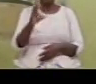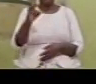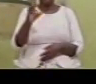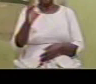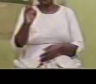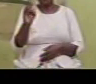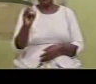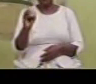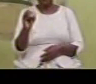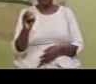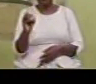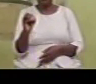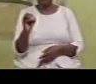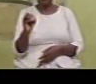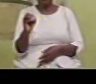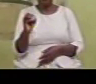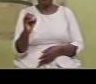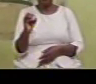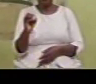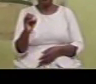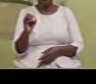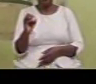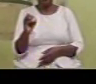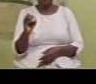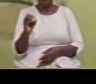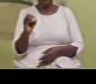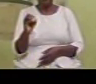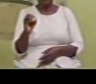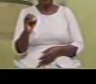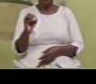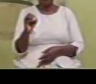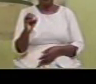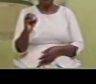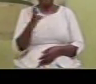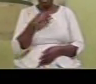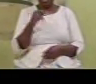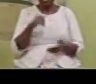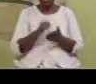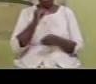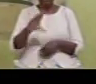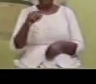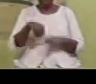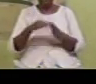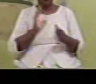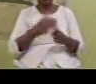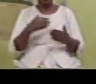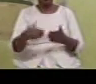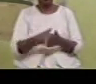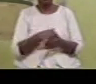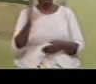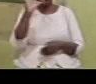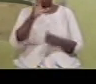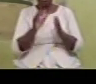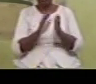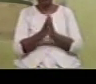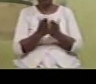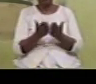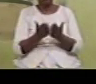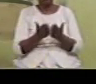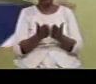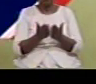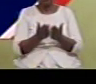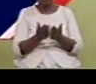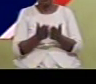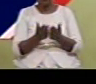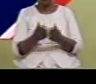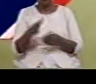that's the volume 2 of our new study scripture booklet. The topic is identification